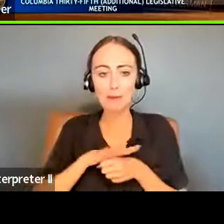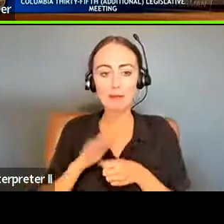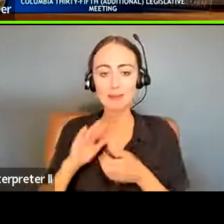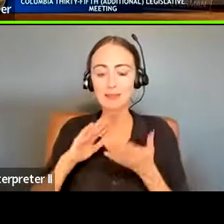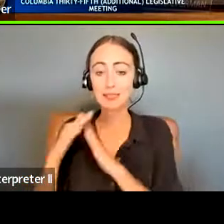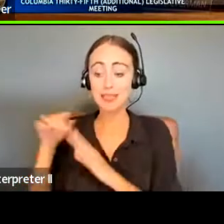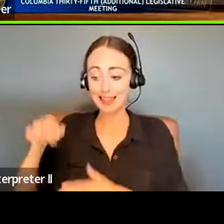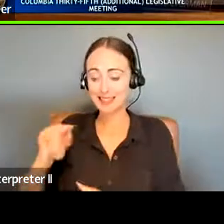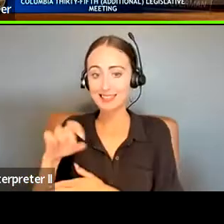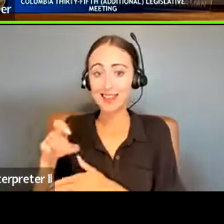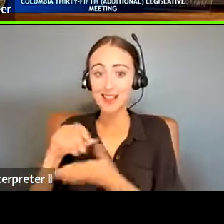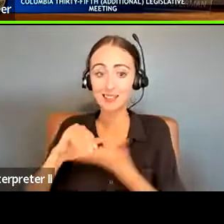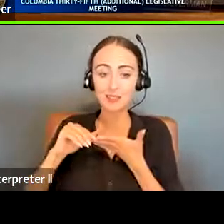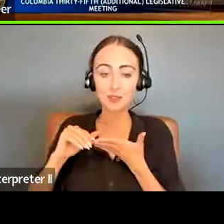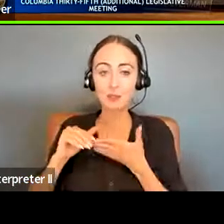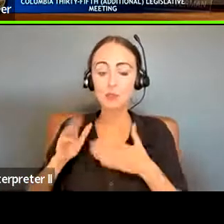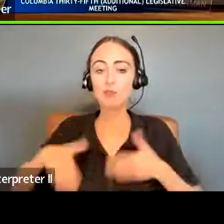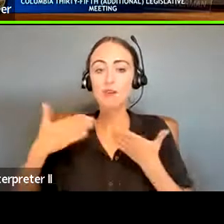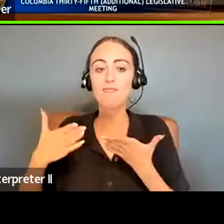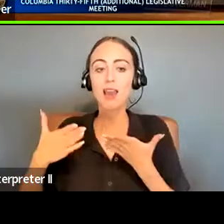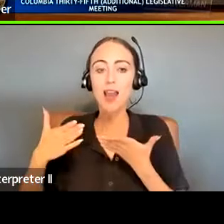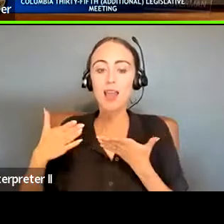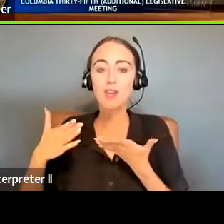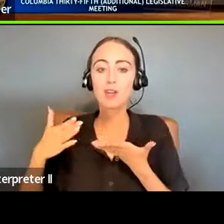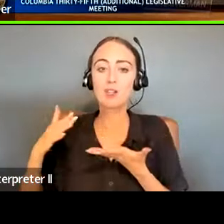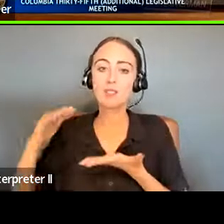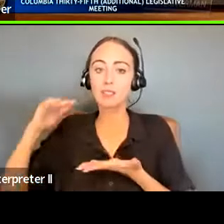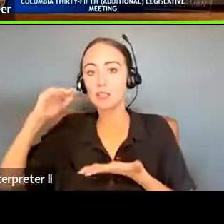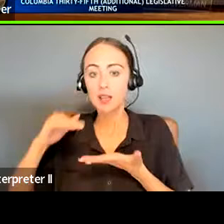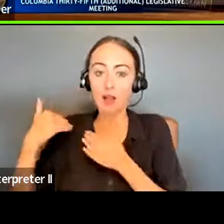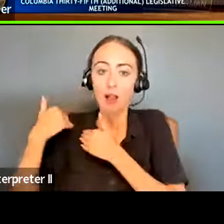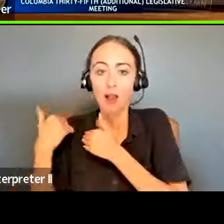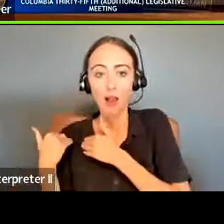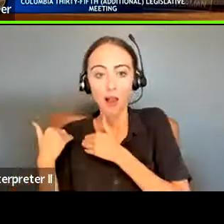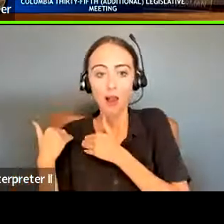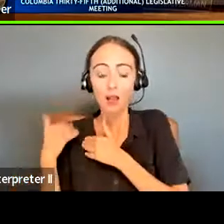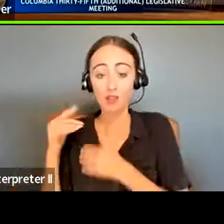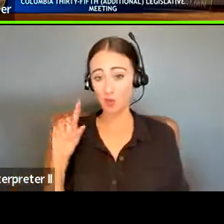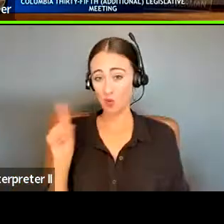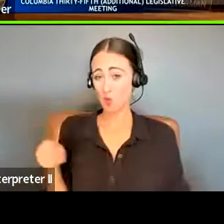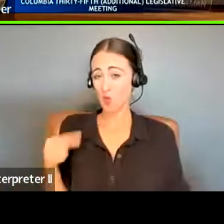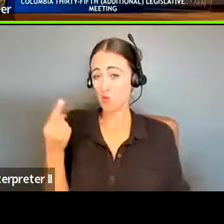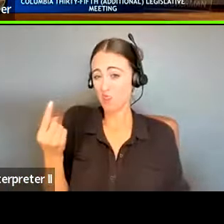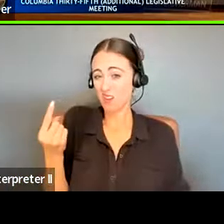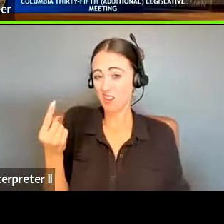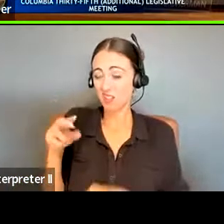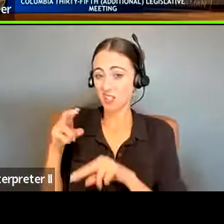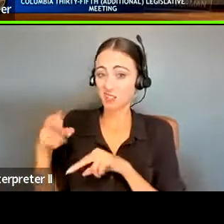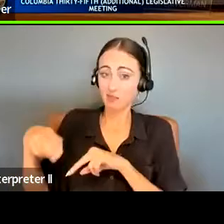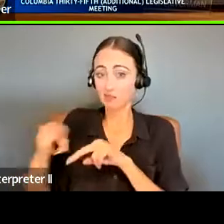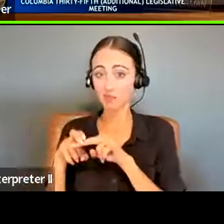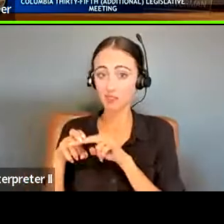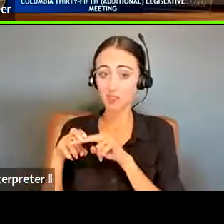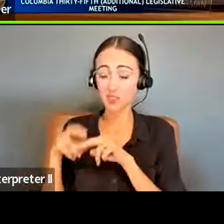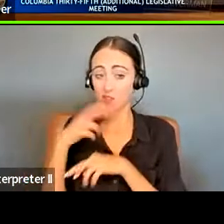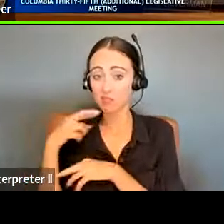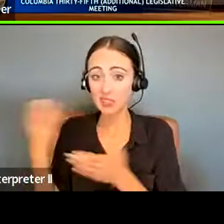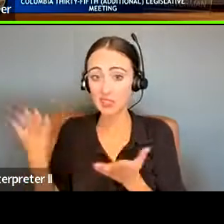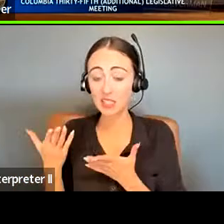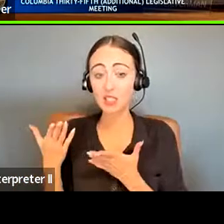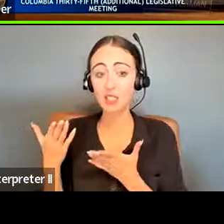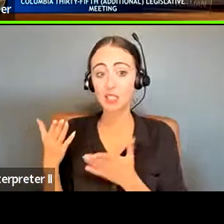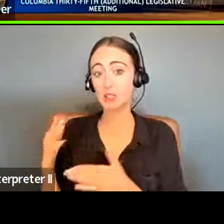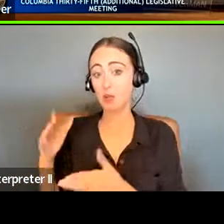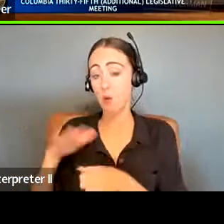abatement will help provide relief to one of the only sit-down establishments in Ward 8, and it's east of the river for that